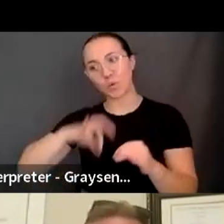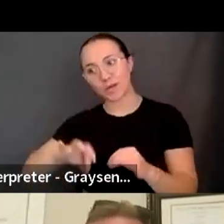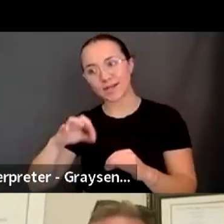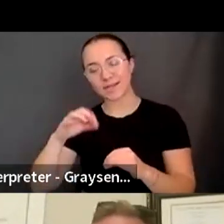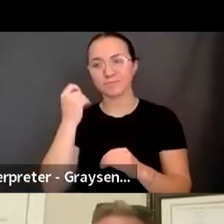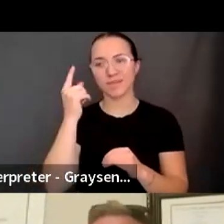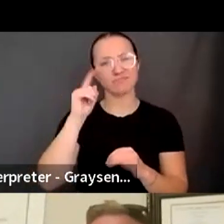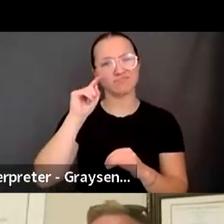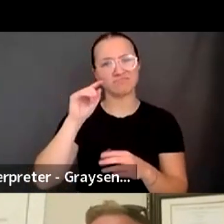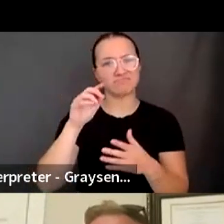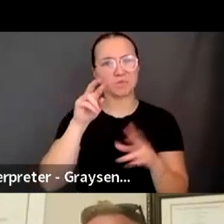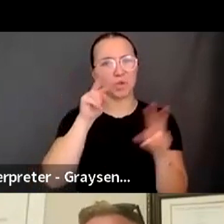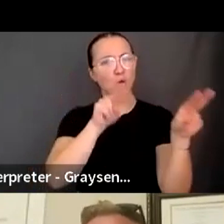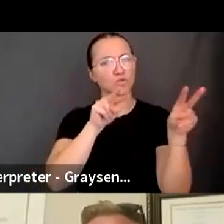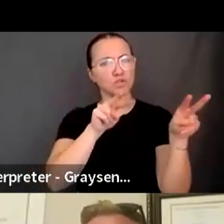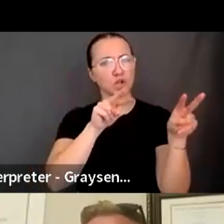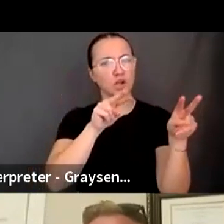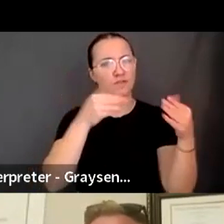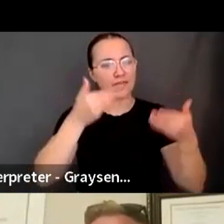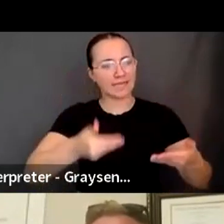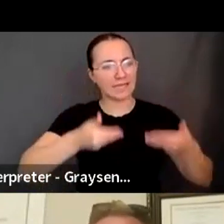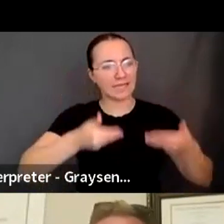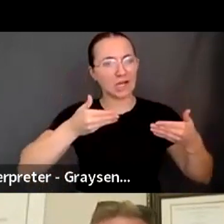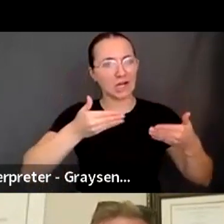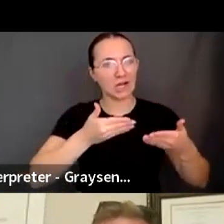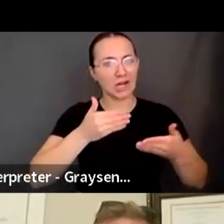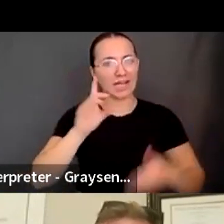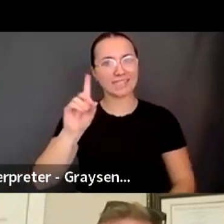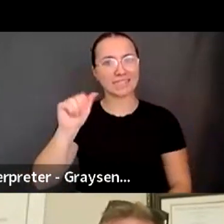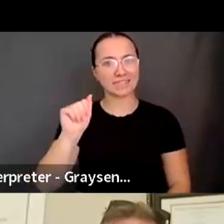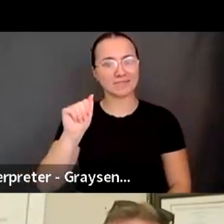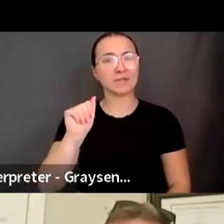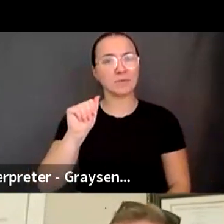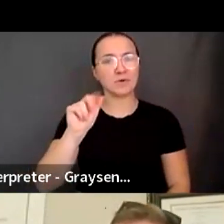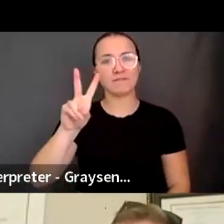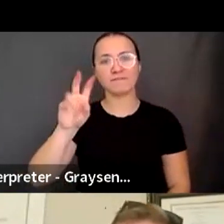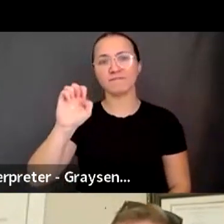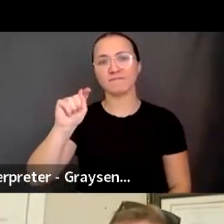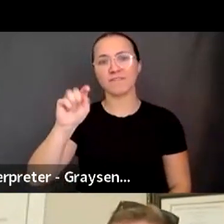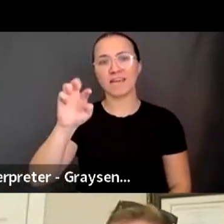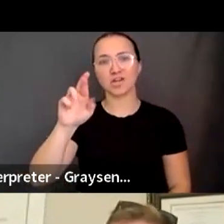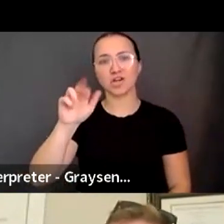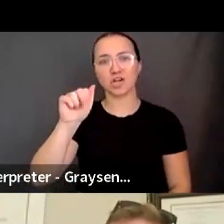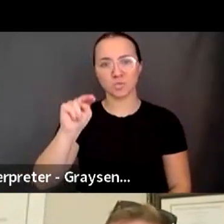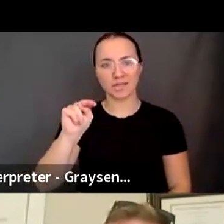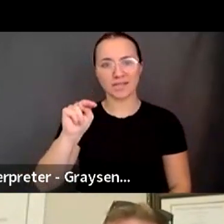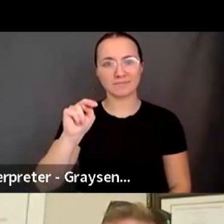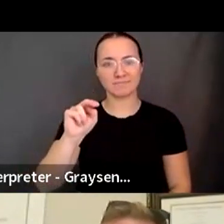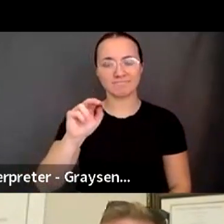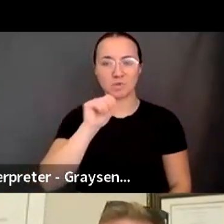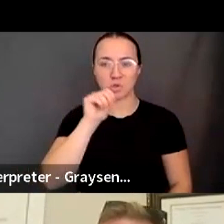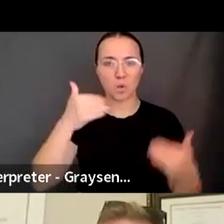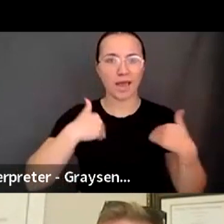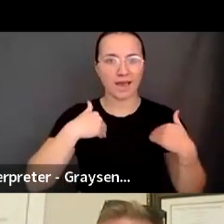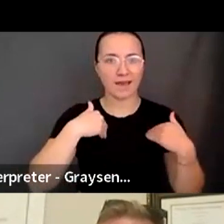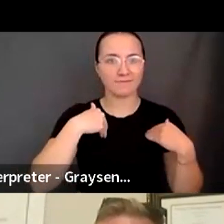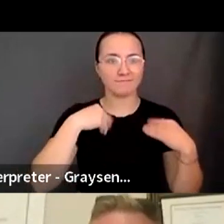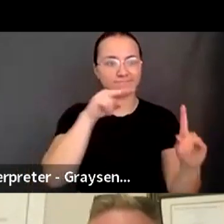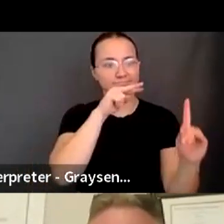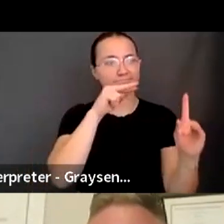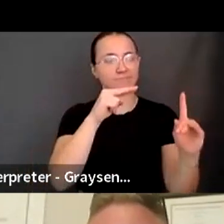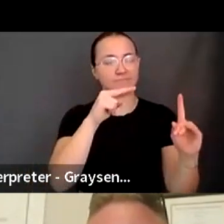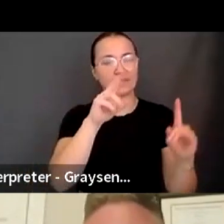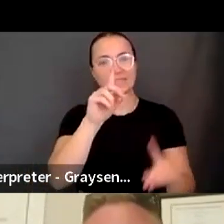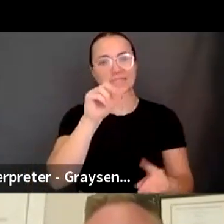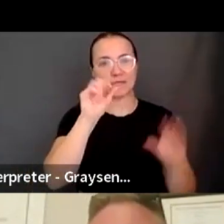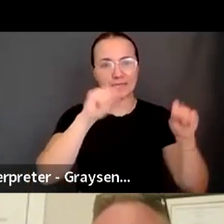here as a disabled veteran with non-visible disabilities. Also be very happy to get